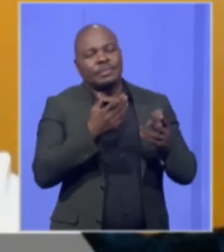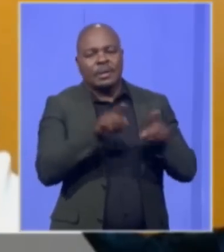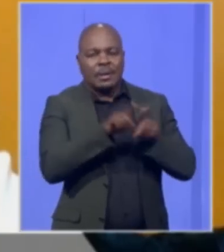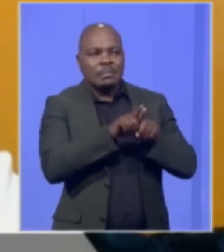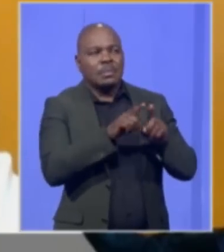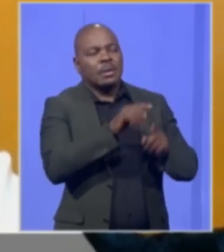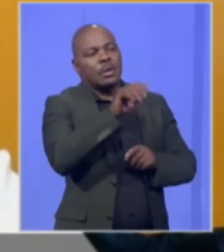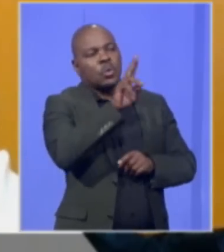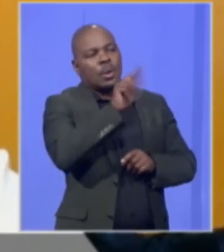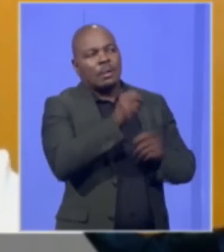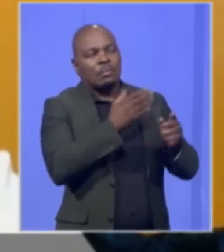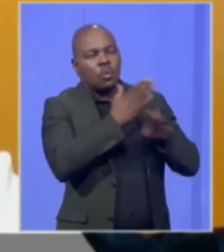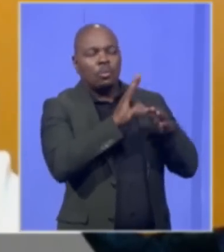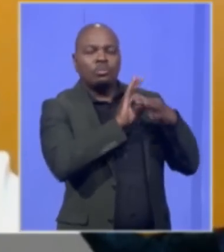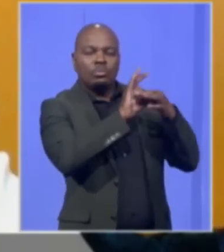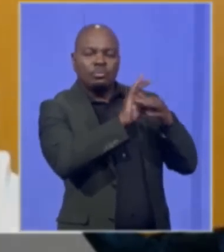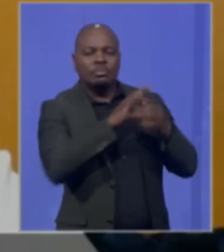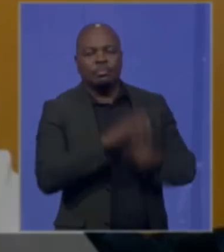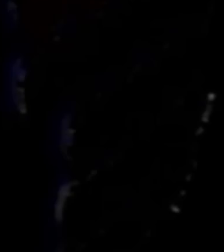United Nations.